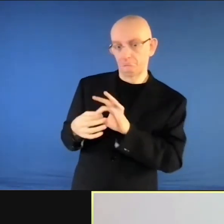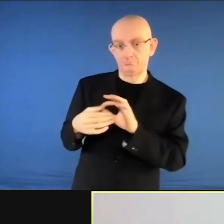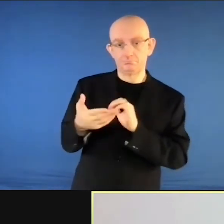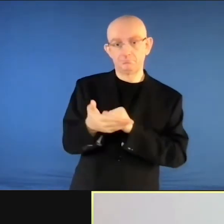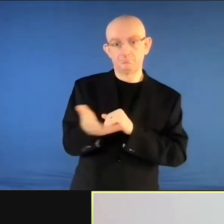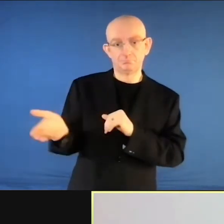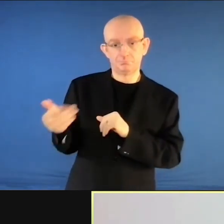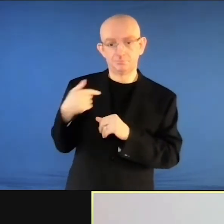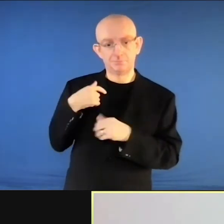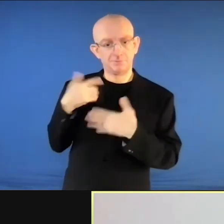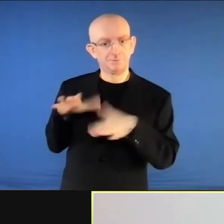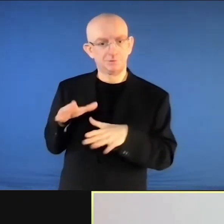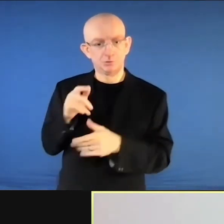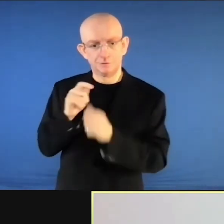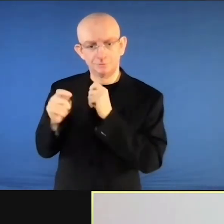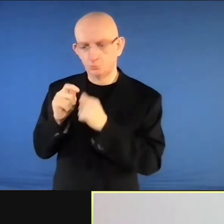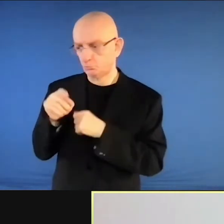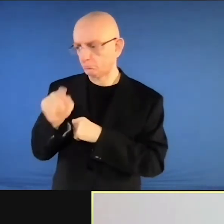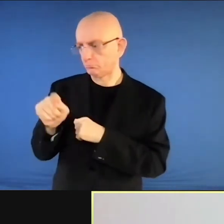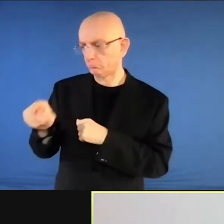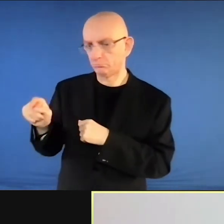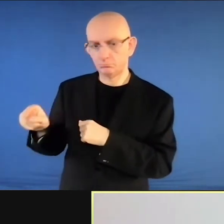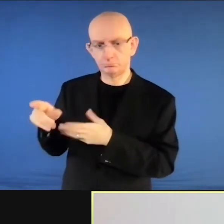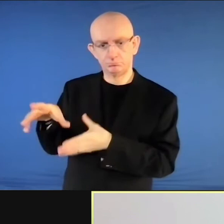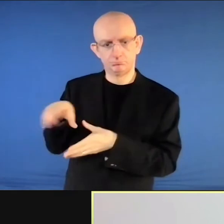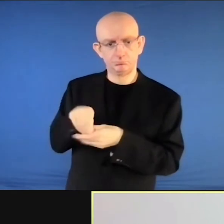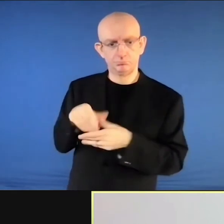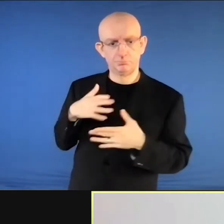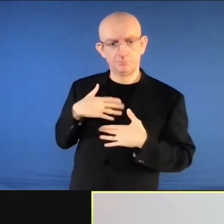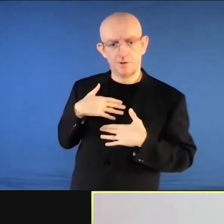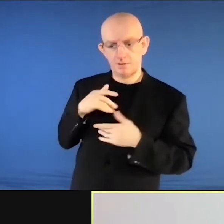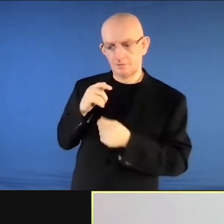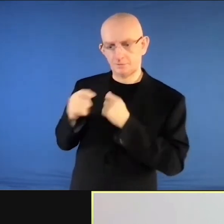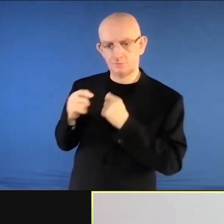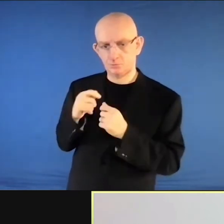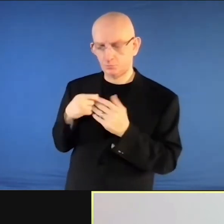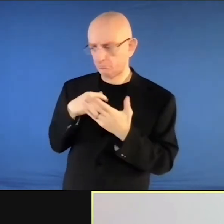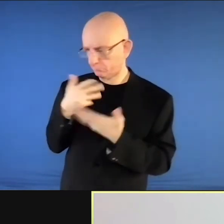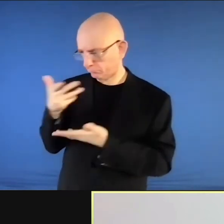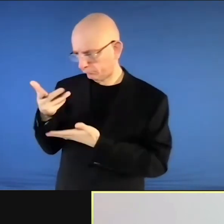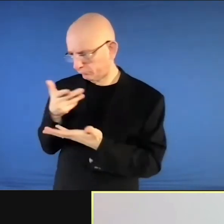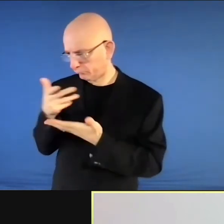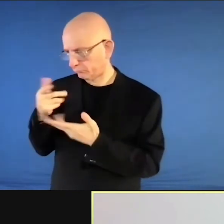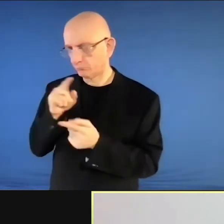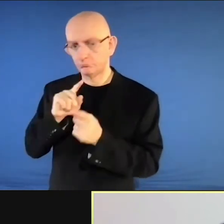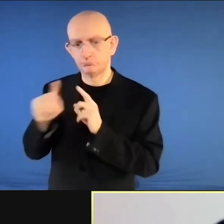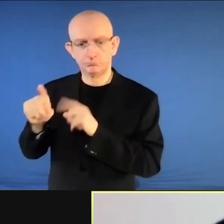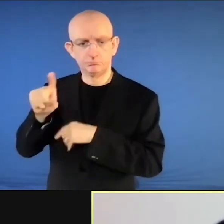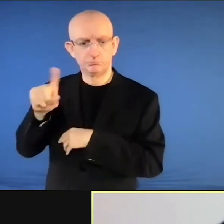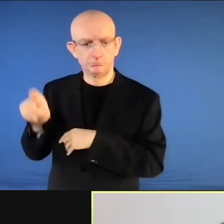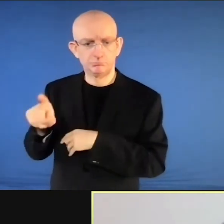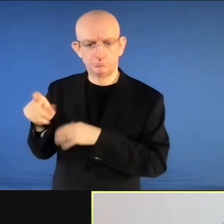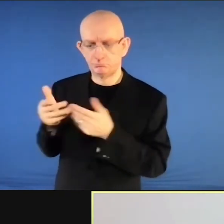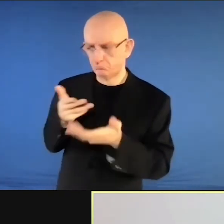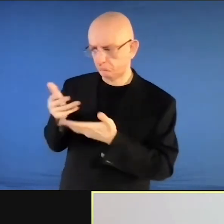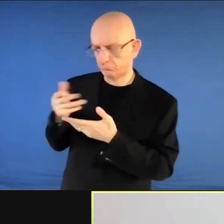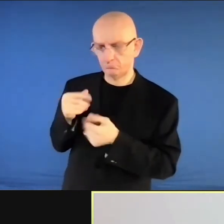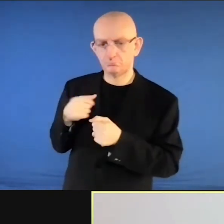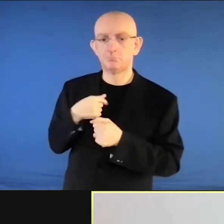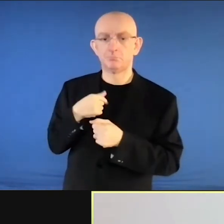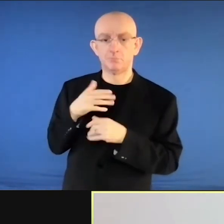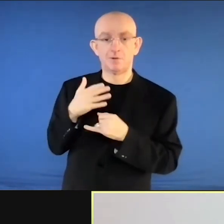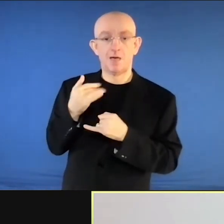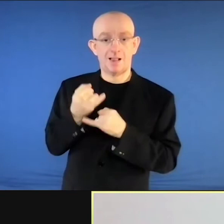Then the last part of the feedback, or the last, I can share with them because they are near to me. But now